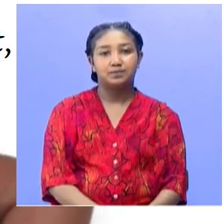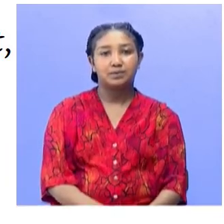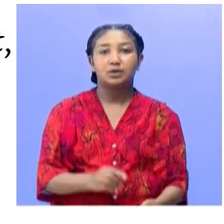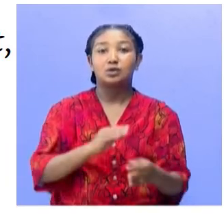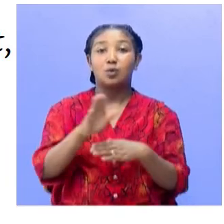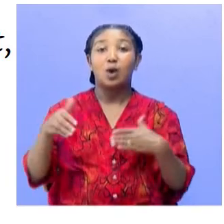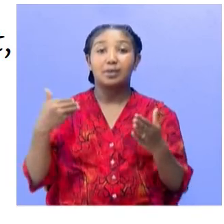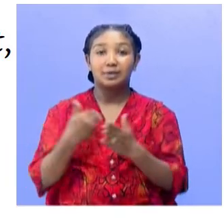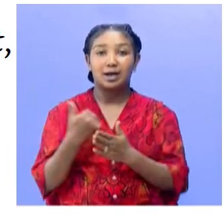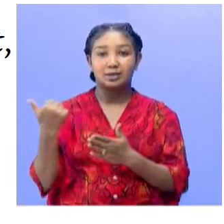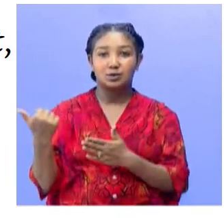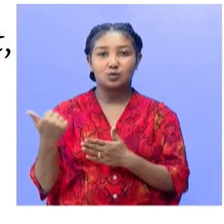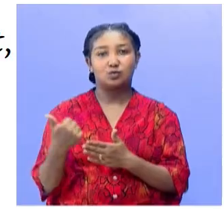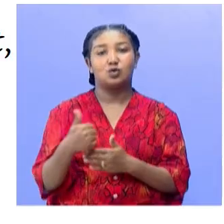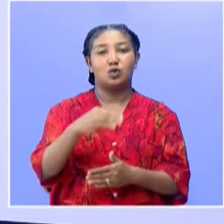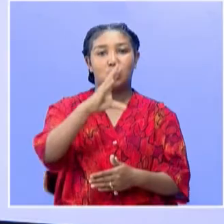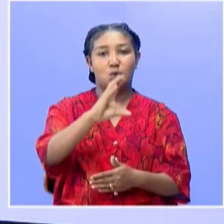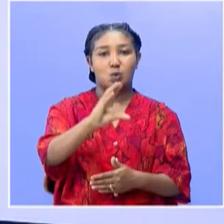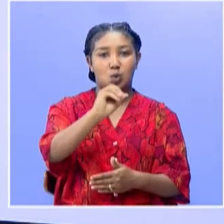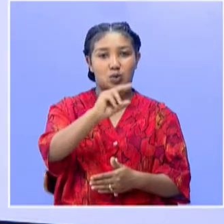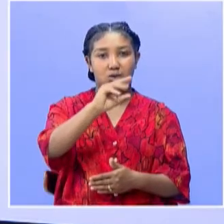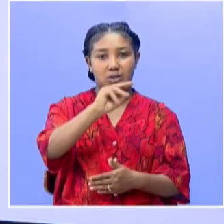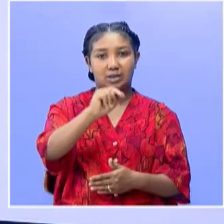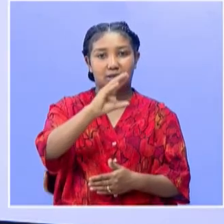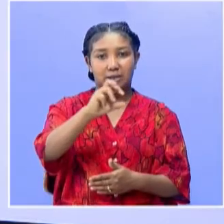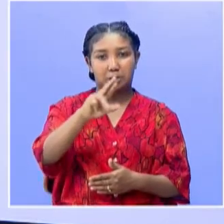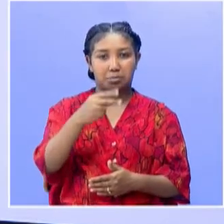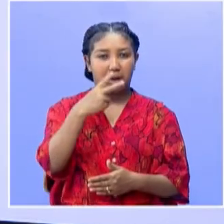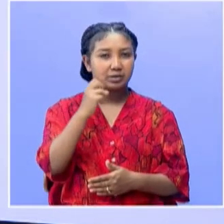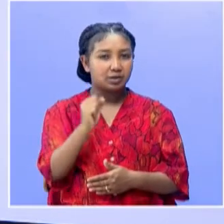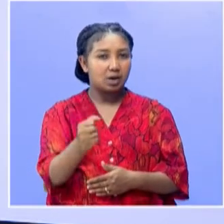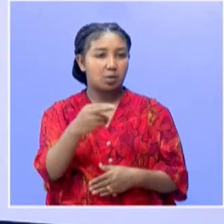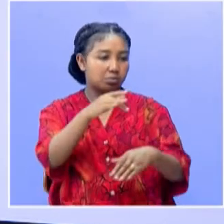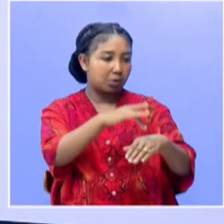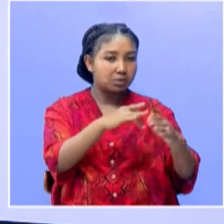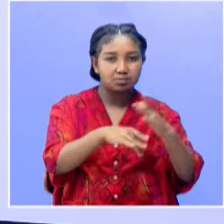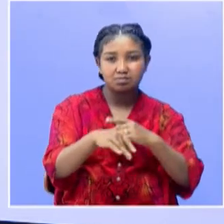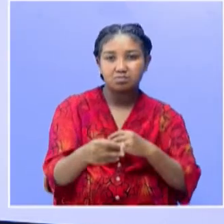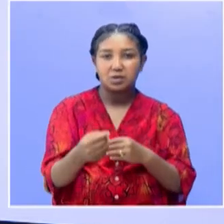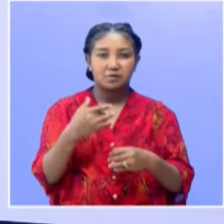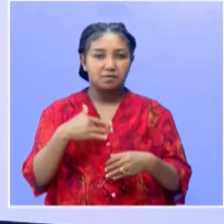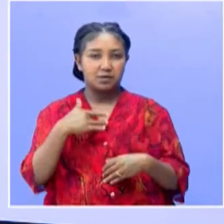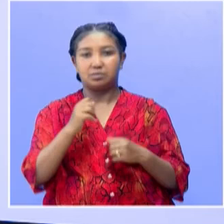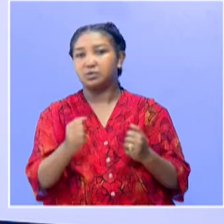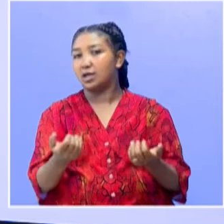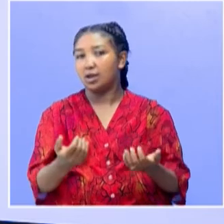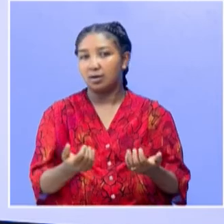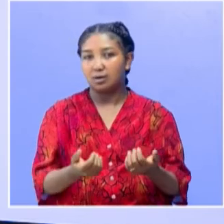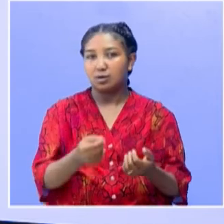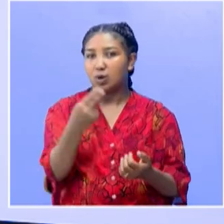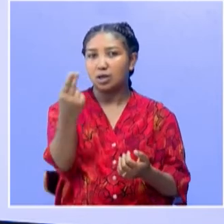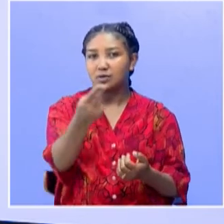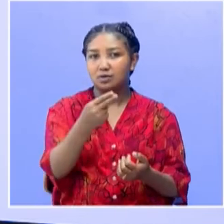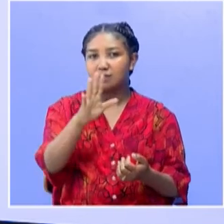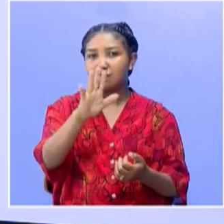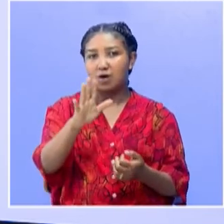These are what? Concrete nouns that you can see them or you can touch them, you can feel them, whatever. You can use the